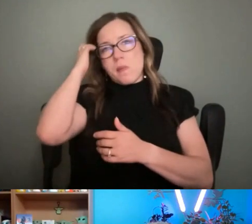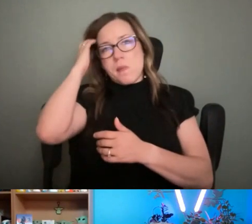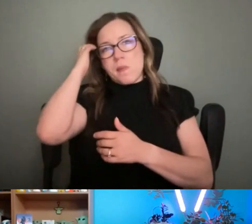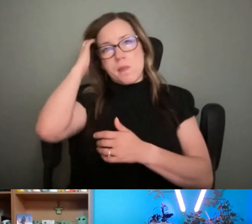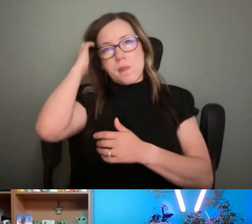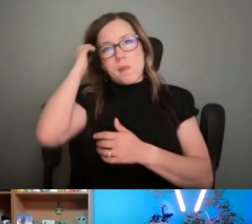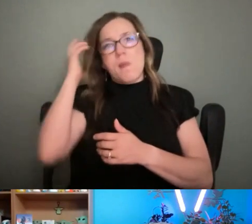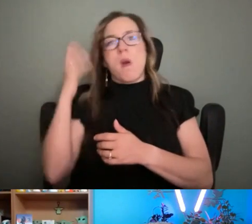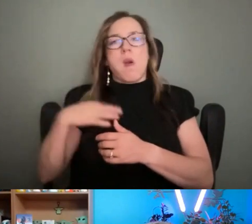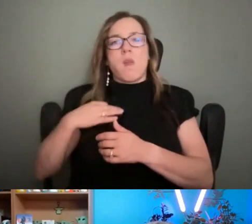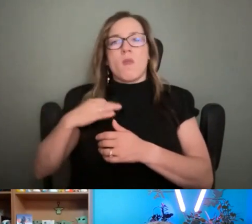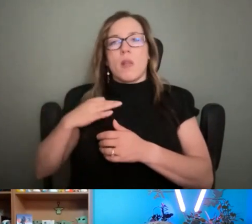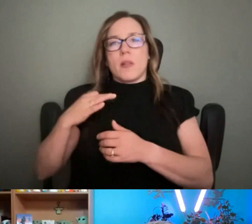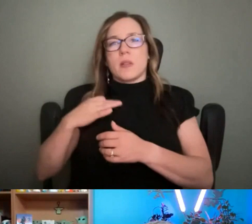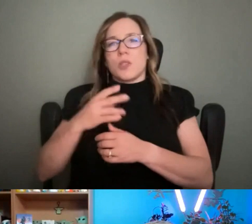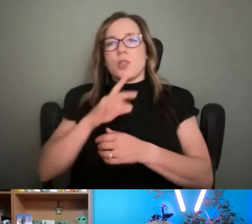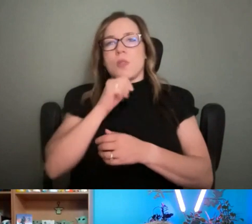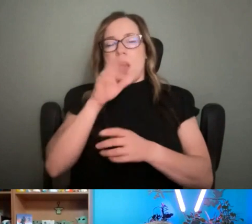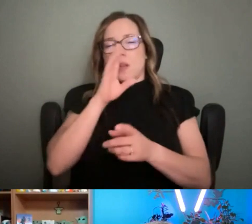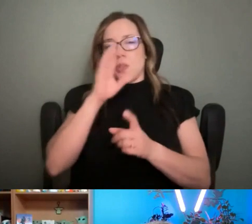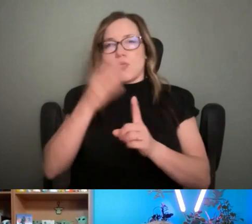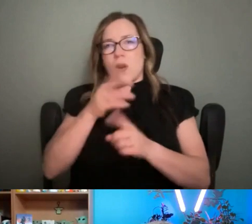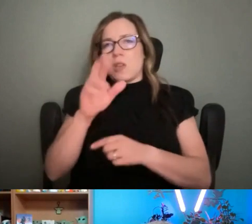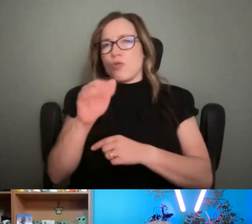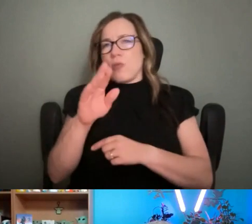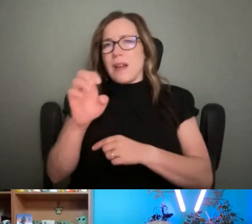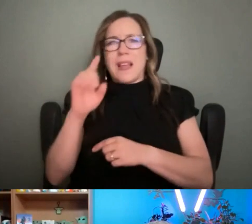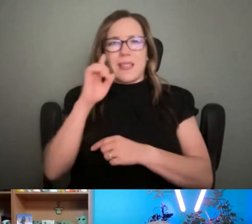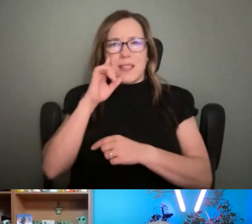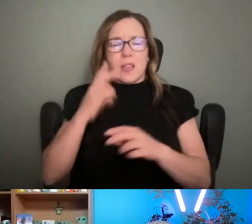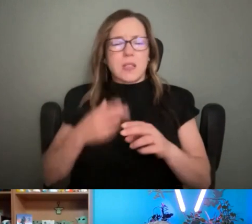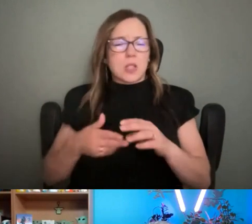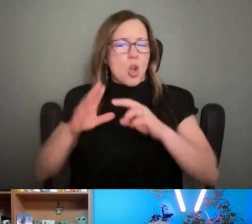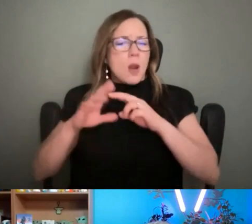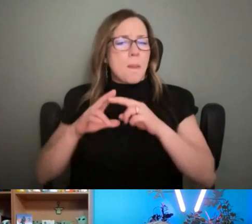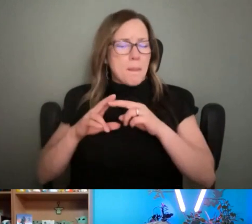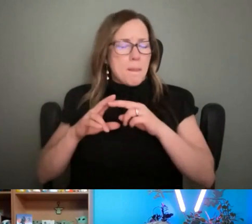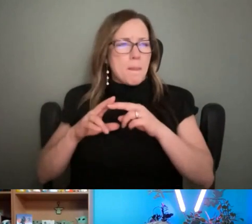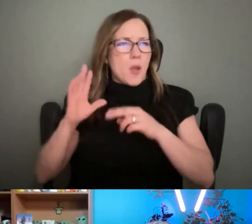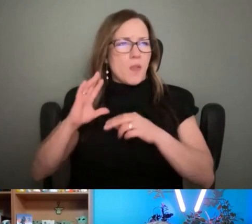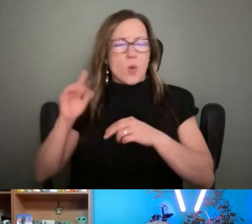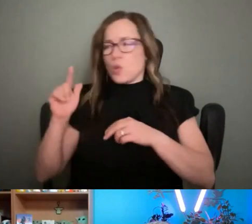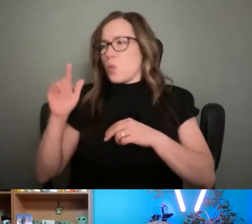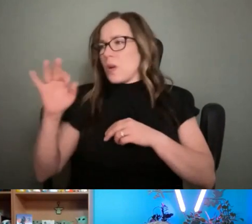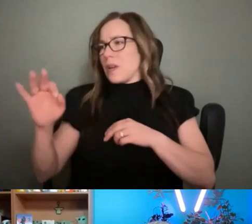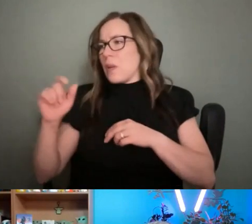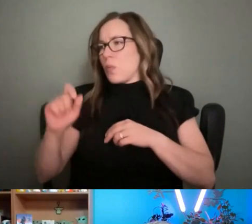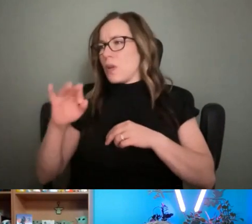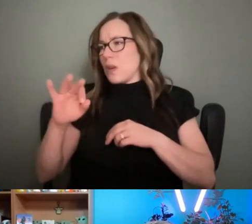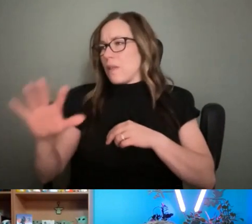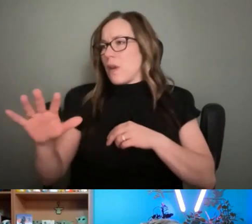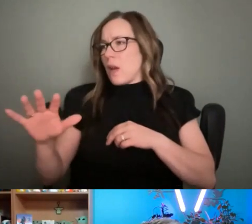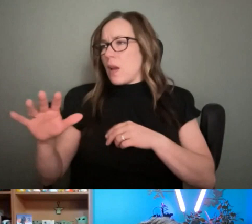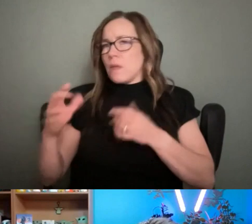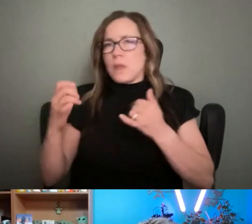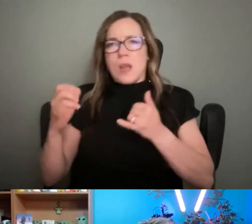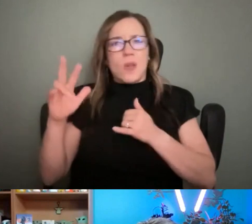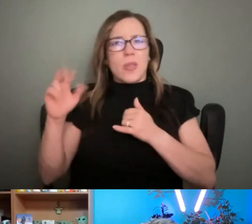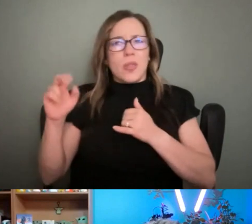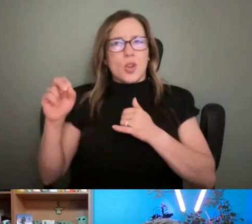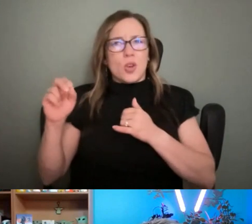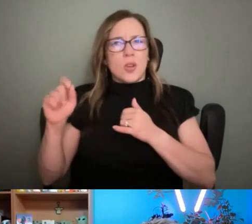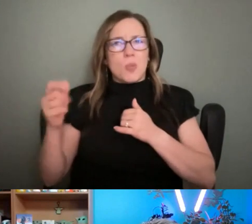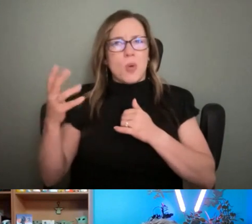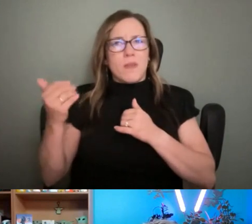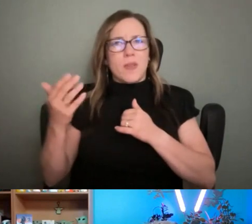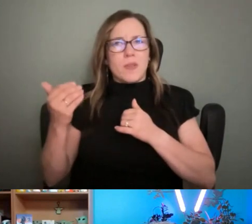volunteer indirect rate, which right now has gone up. So it used to be $29.95. I think it's